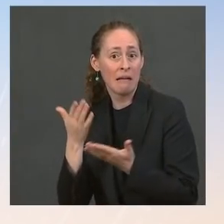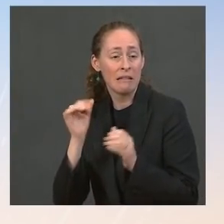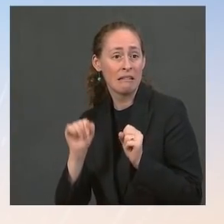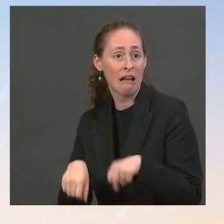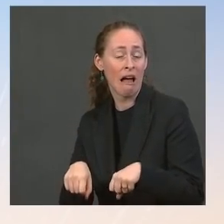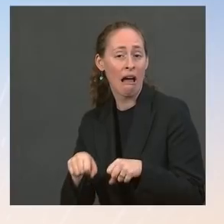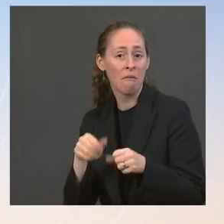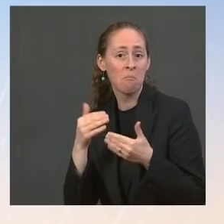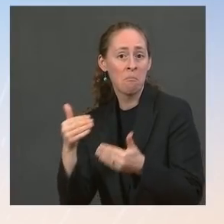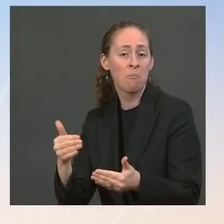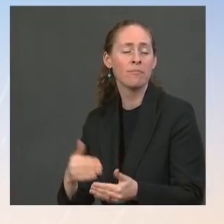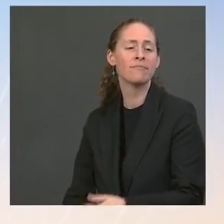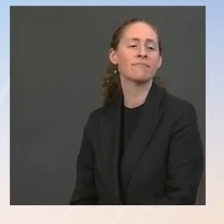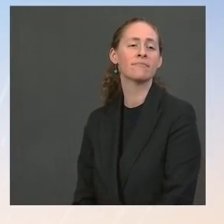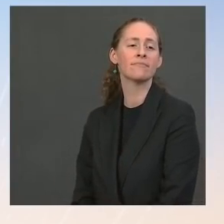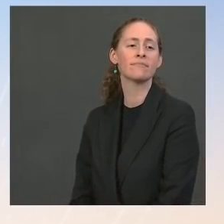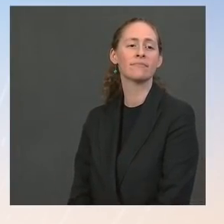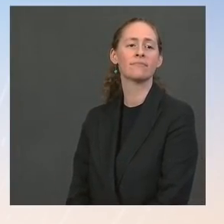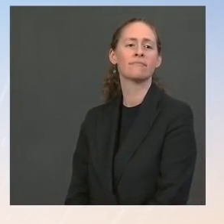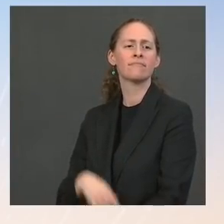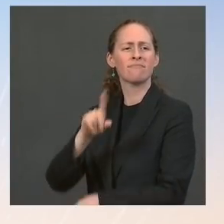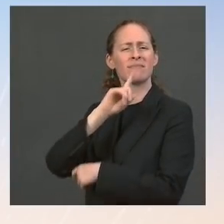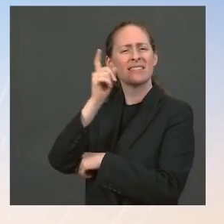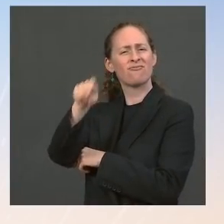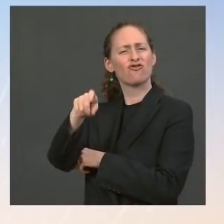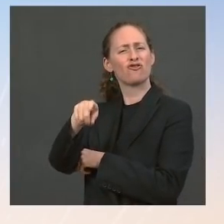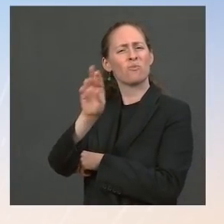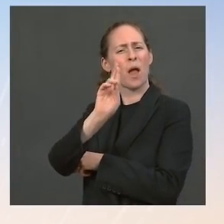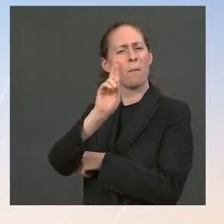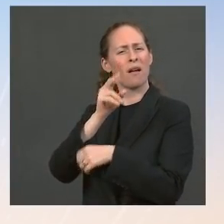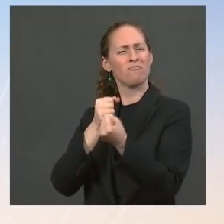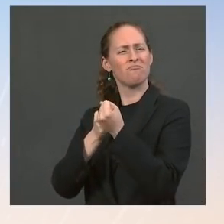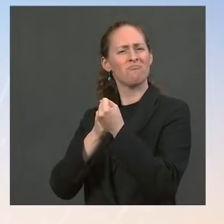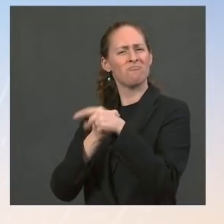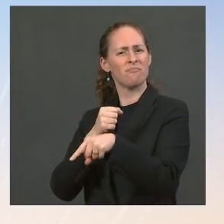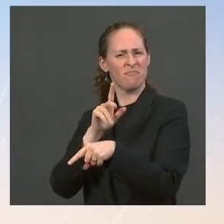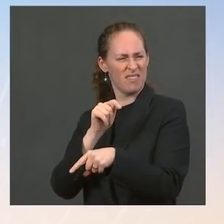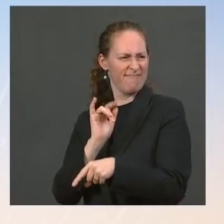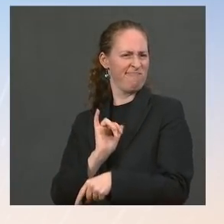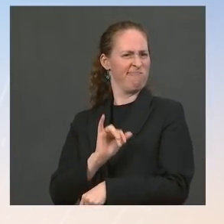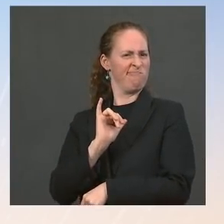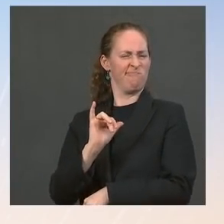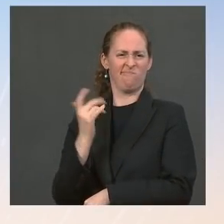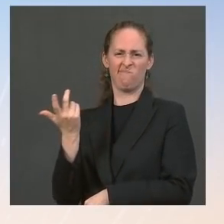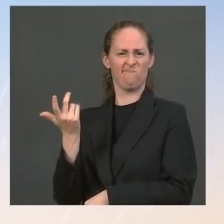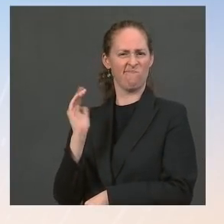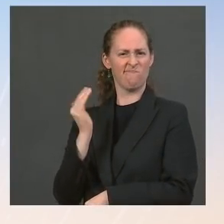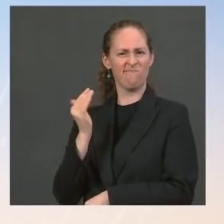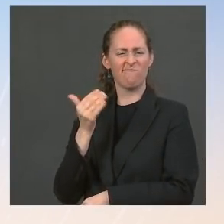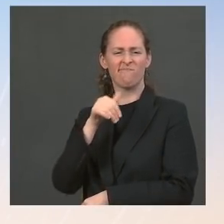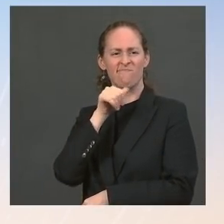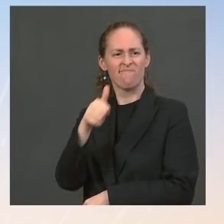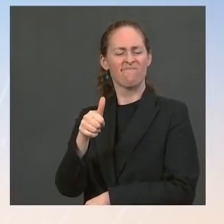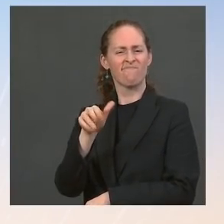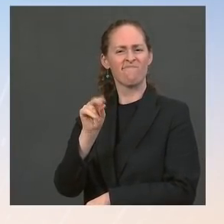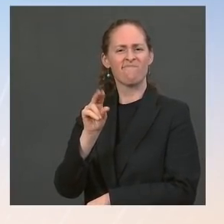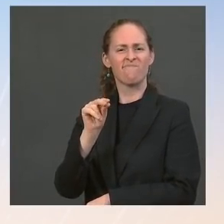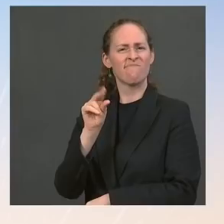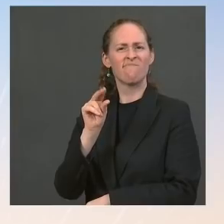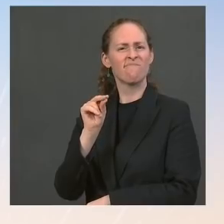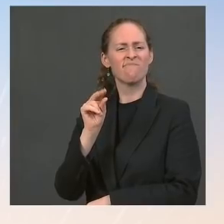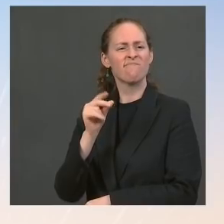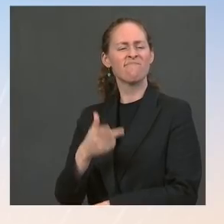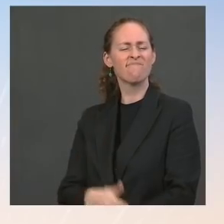hypocritical on this, that Republicans should support it, but it does seem now that the votes are on the table that you're kind of pursuing